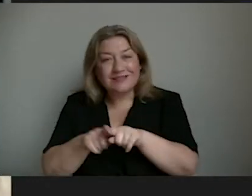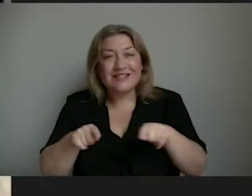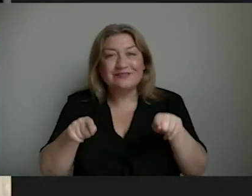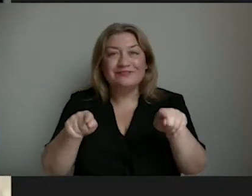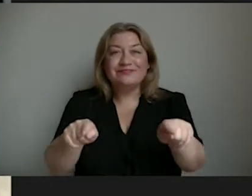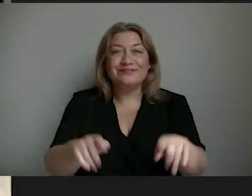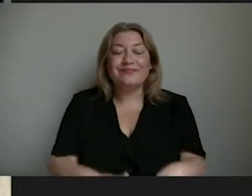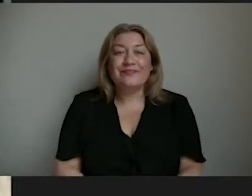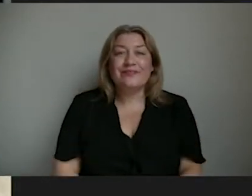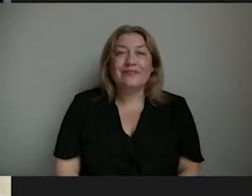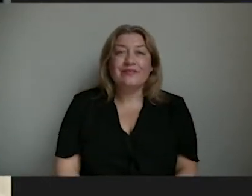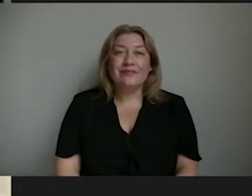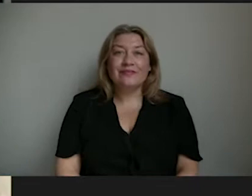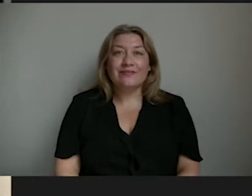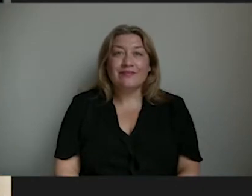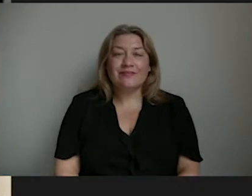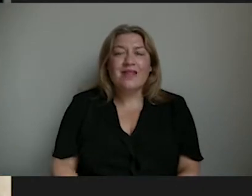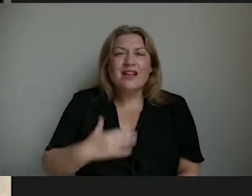the same time.